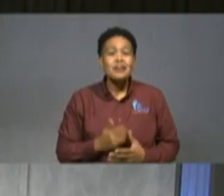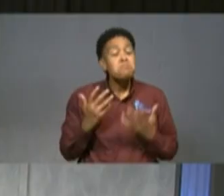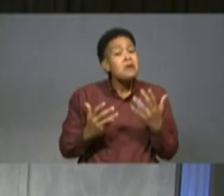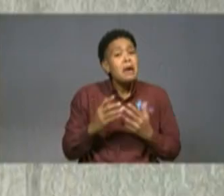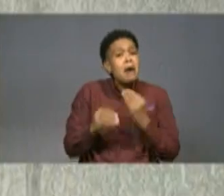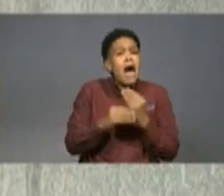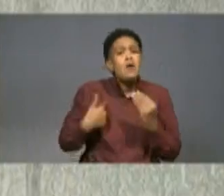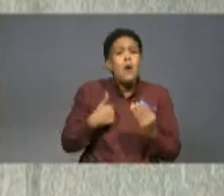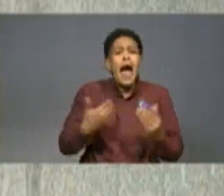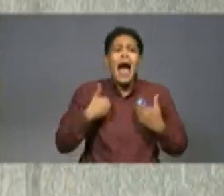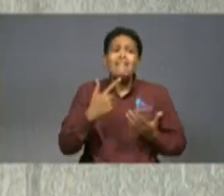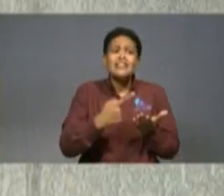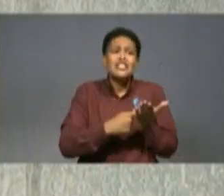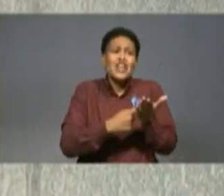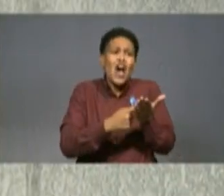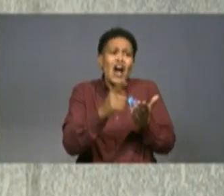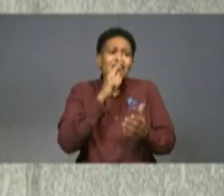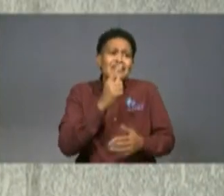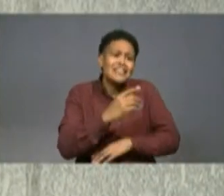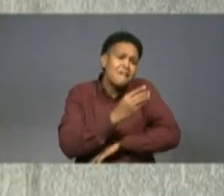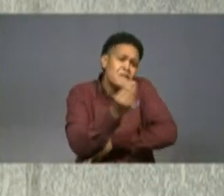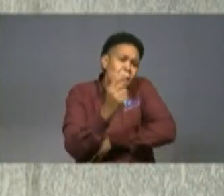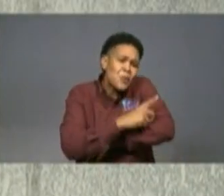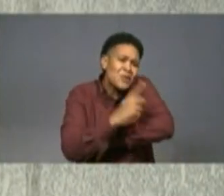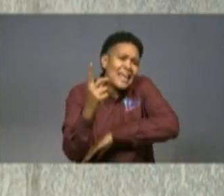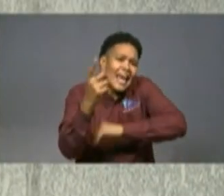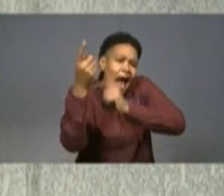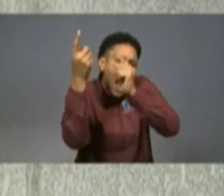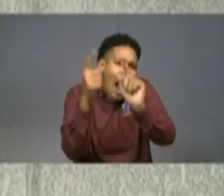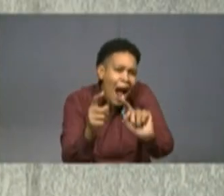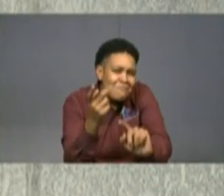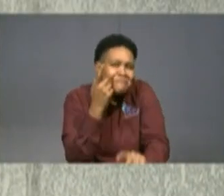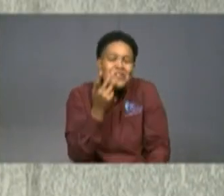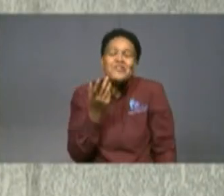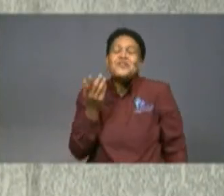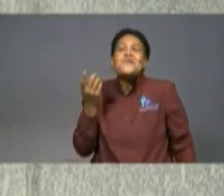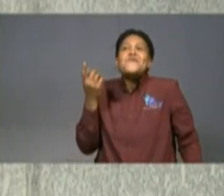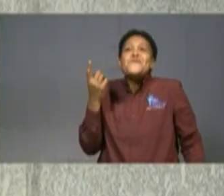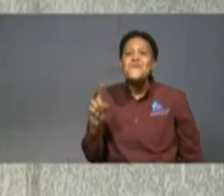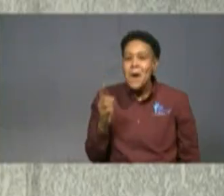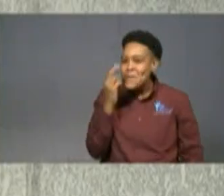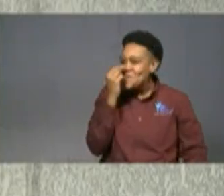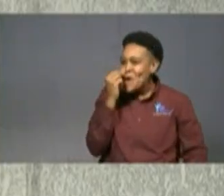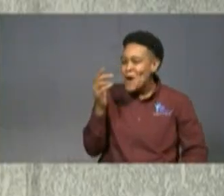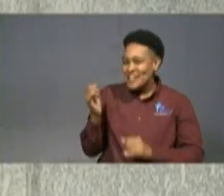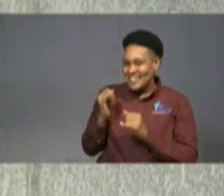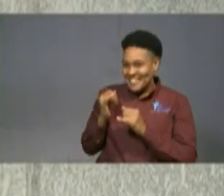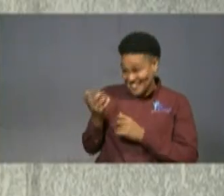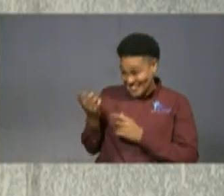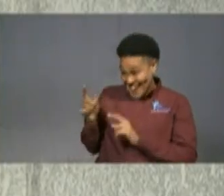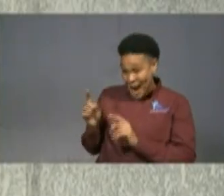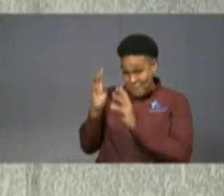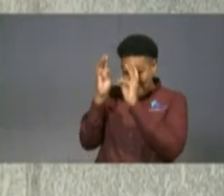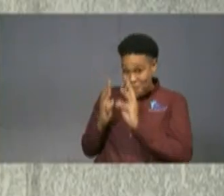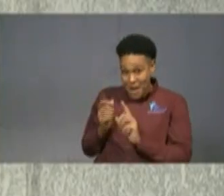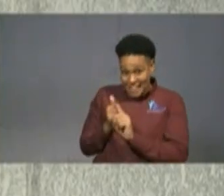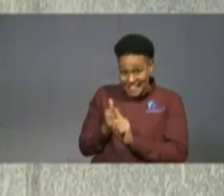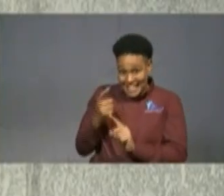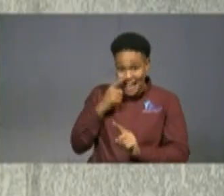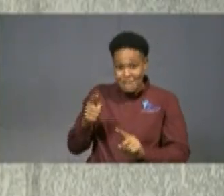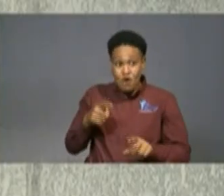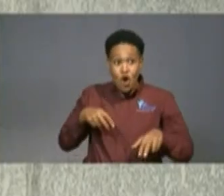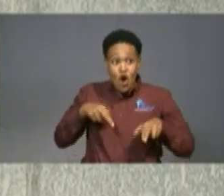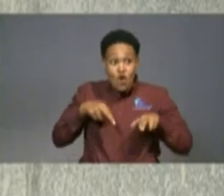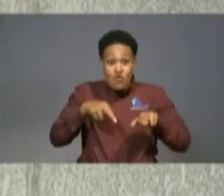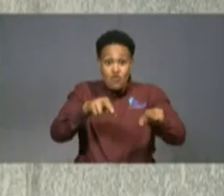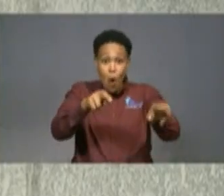having this conversation just days after what was some amount of inclement weather, when the famed carpet started to rip up